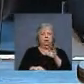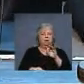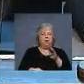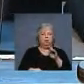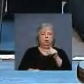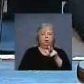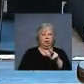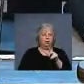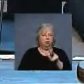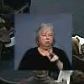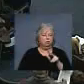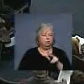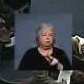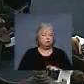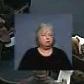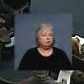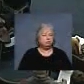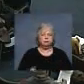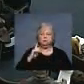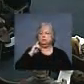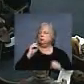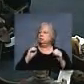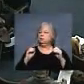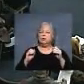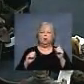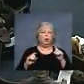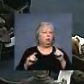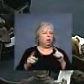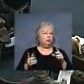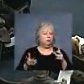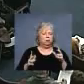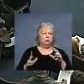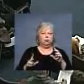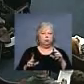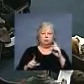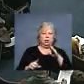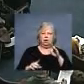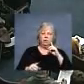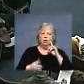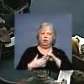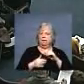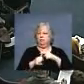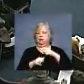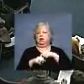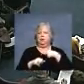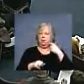We haven't heard this. Where? Verdi Creek. Haven't heard this.